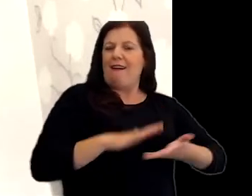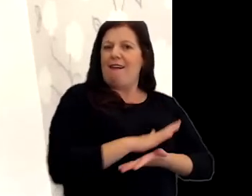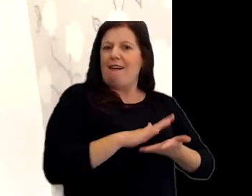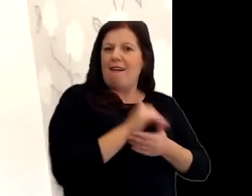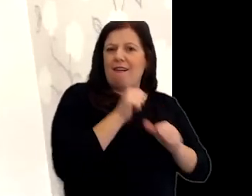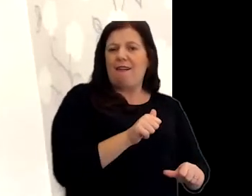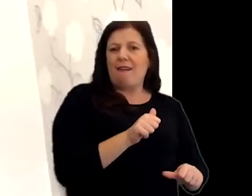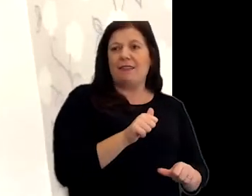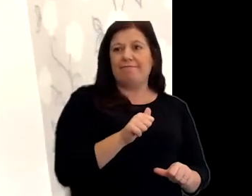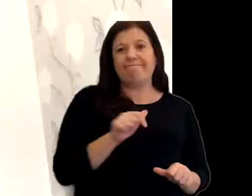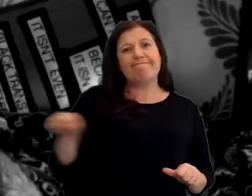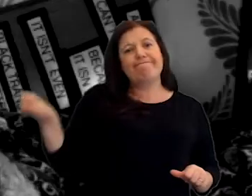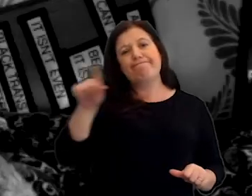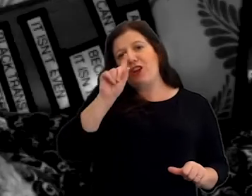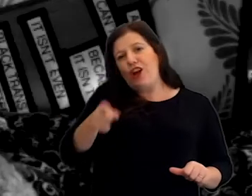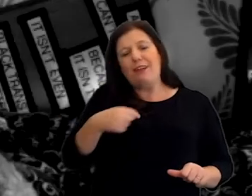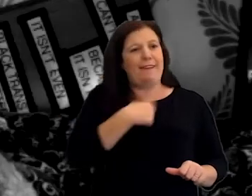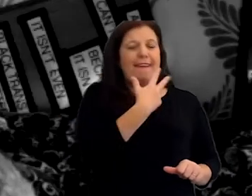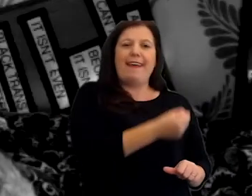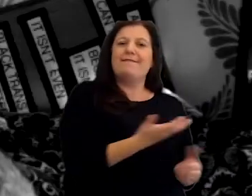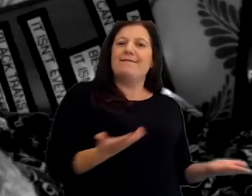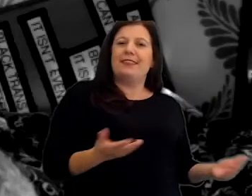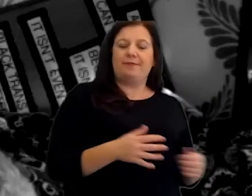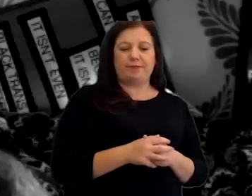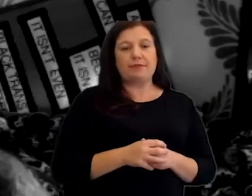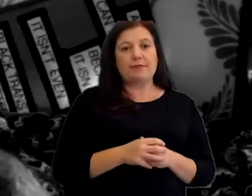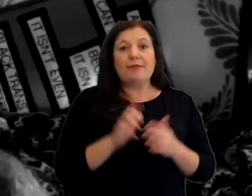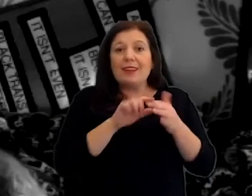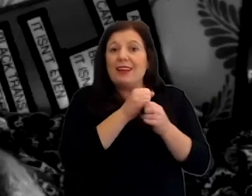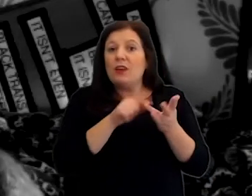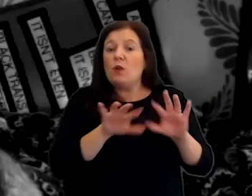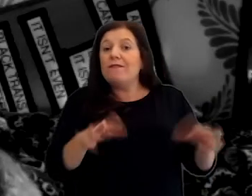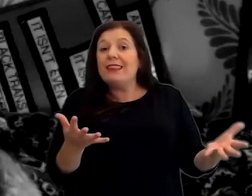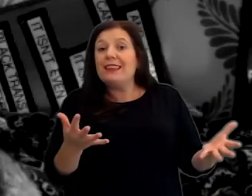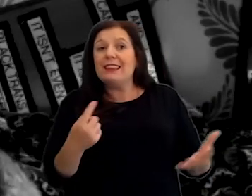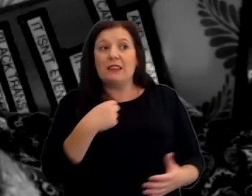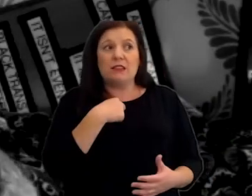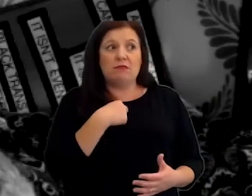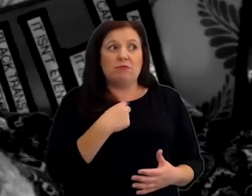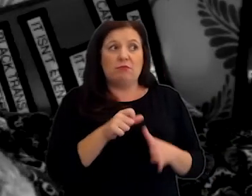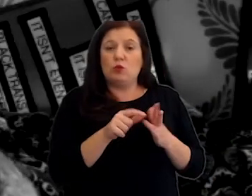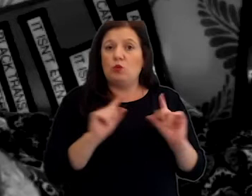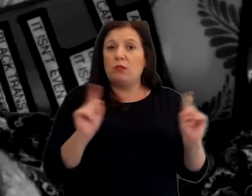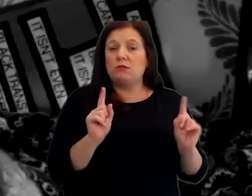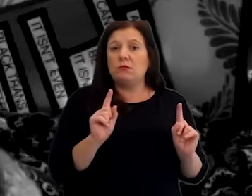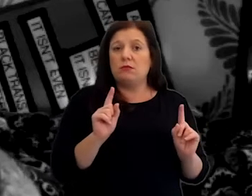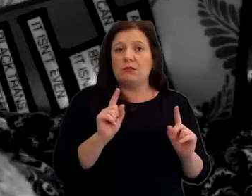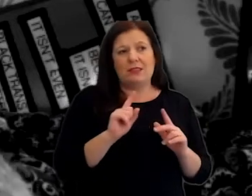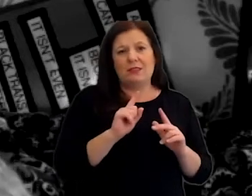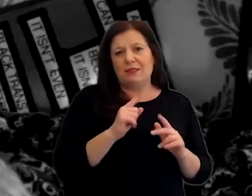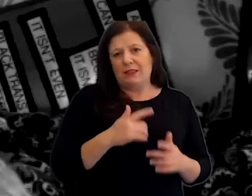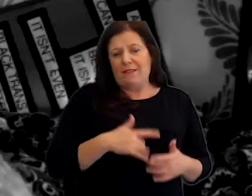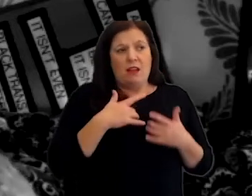some other places might not be able to do that. I don't know what I'd do without Ego. It means so much to me.